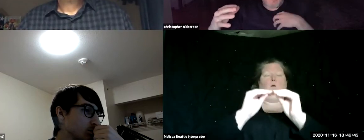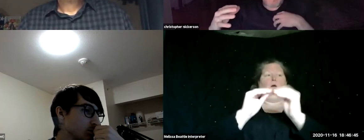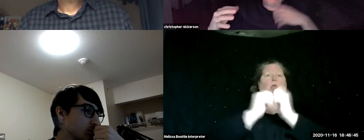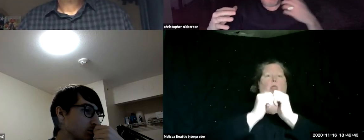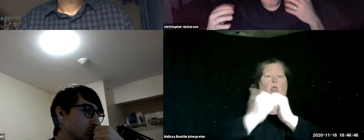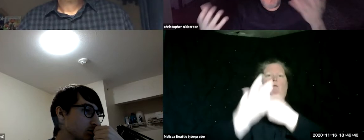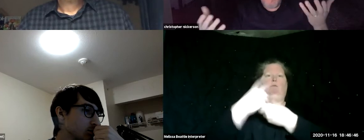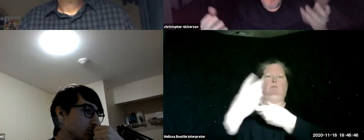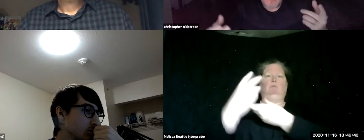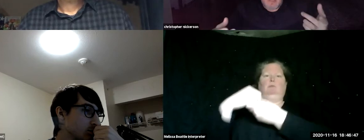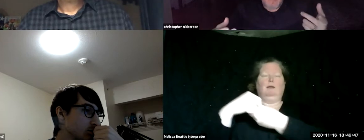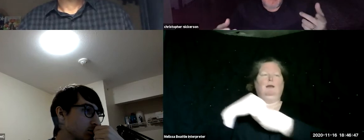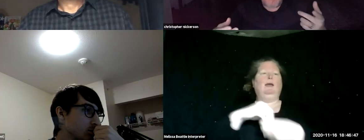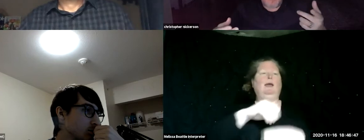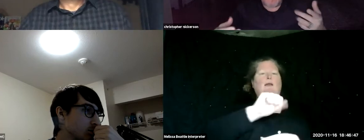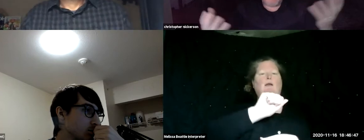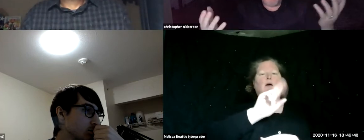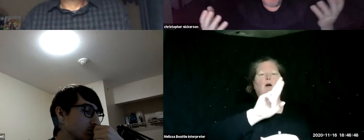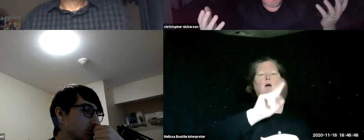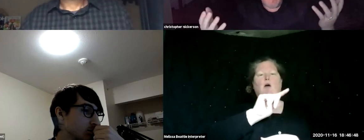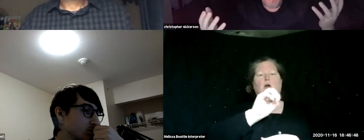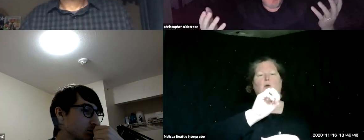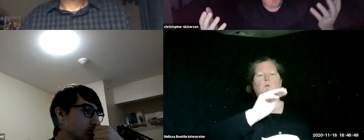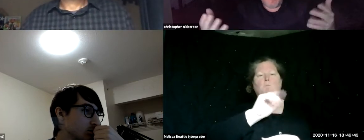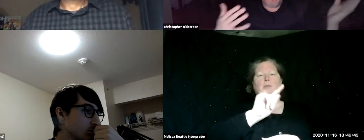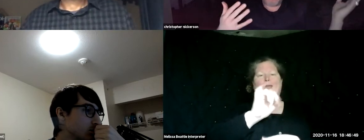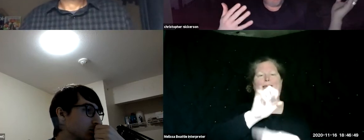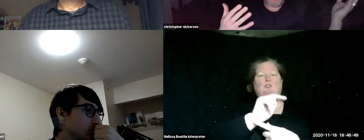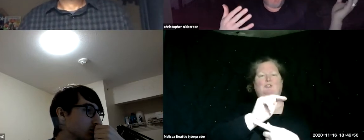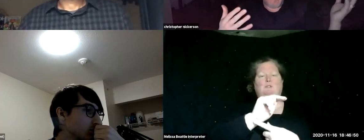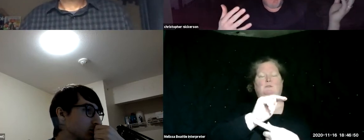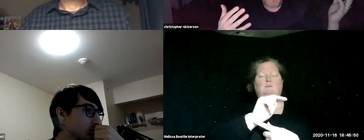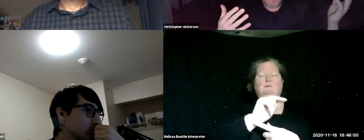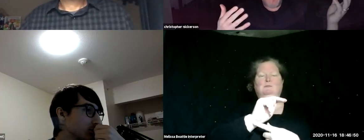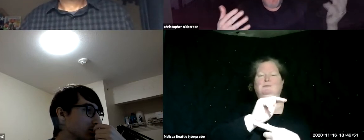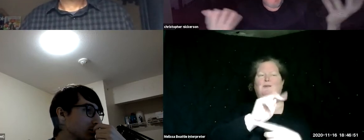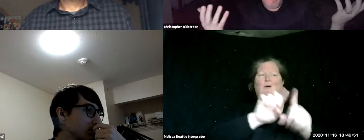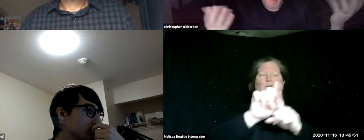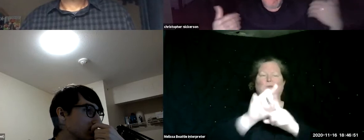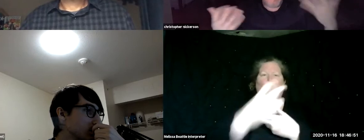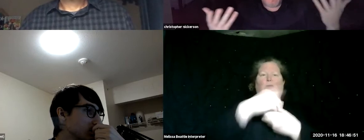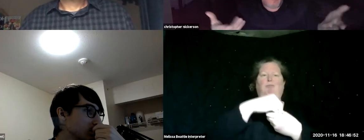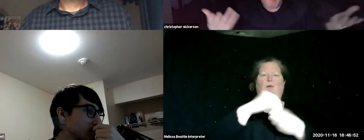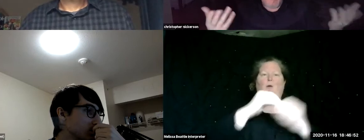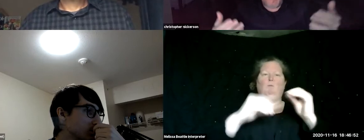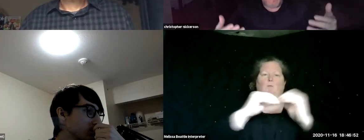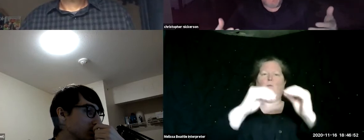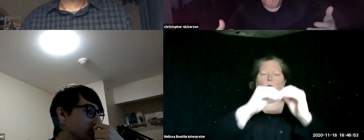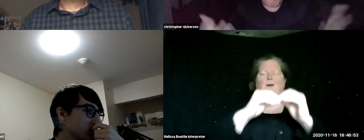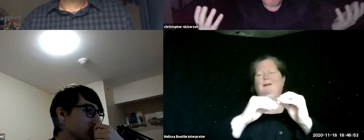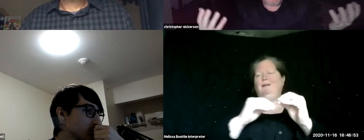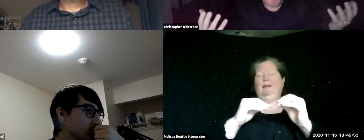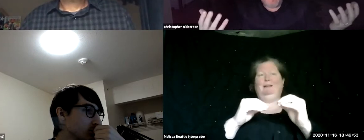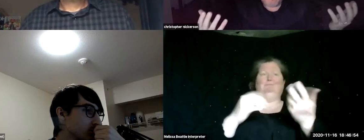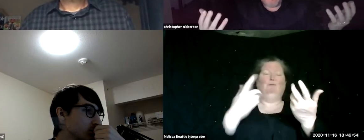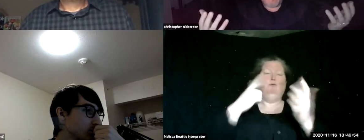my product is almost the same as your product. Even if you did something really tricky like 100 years ago, like I can start a company, like, you know,